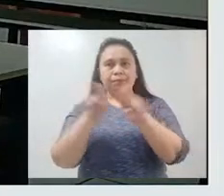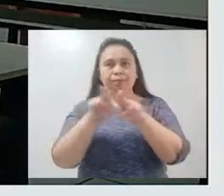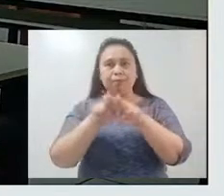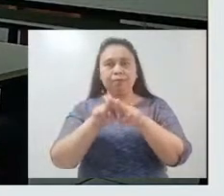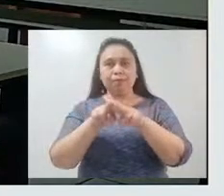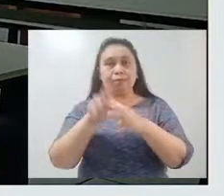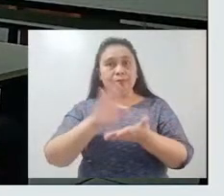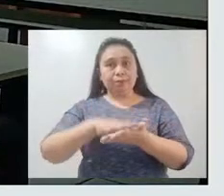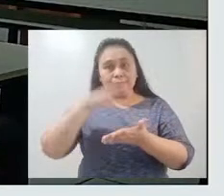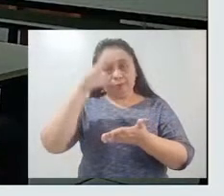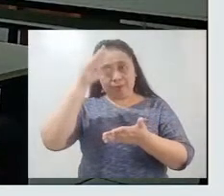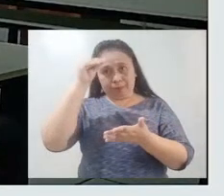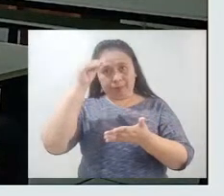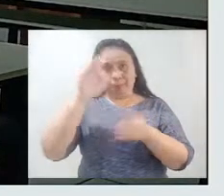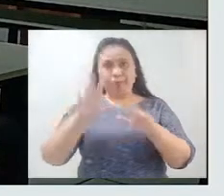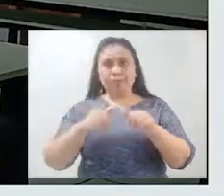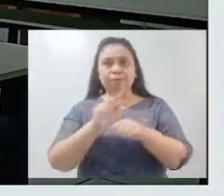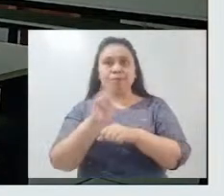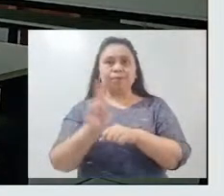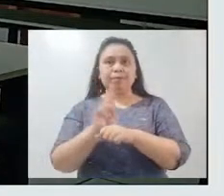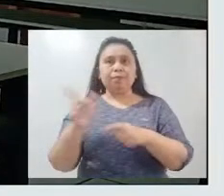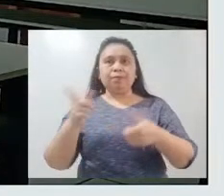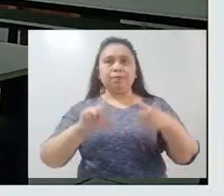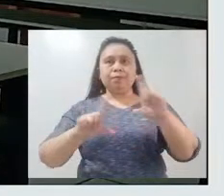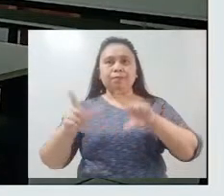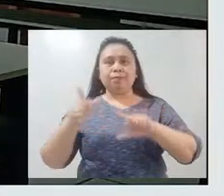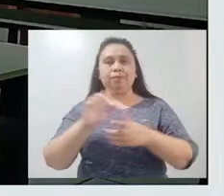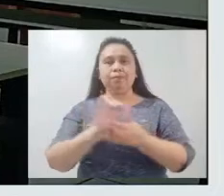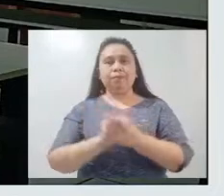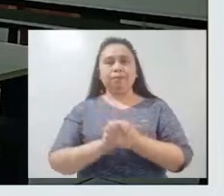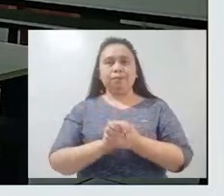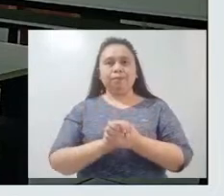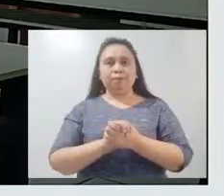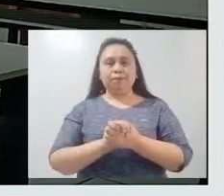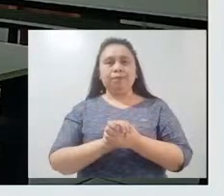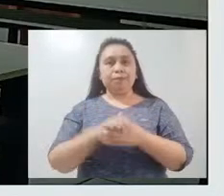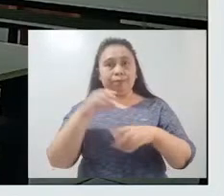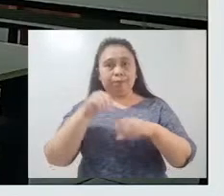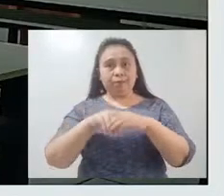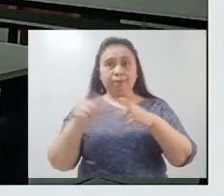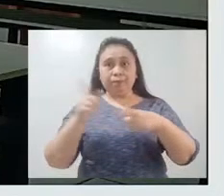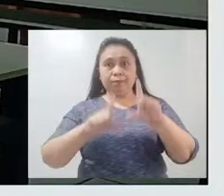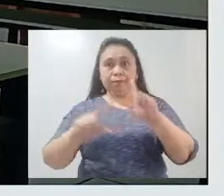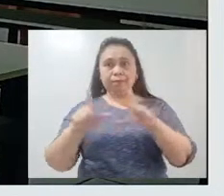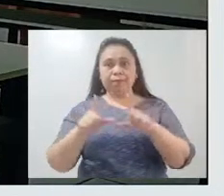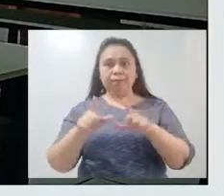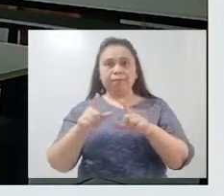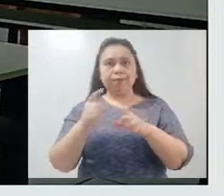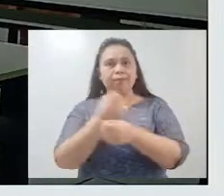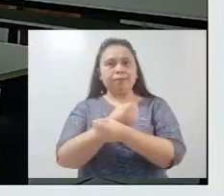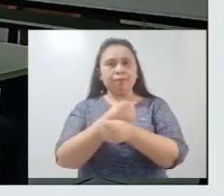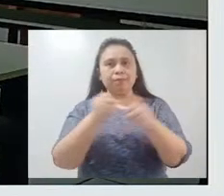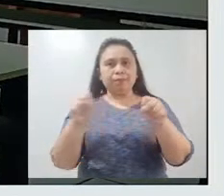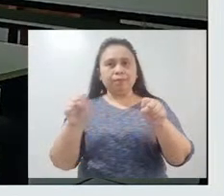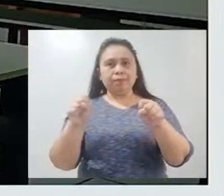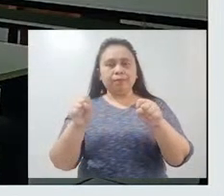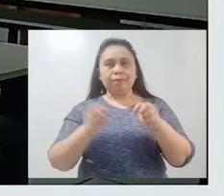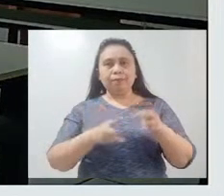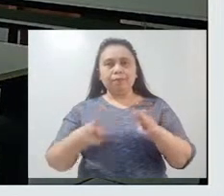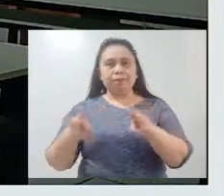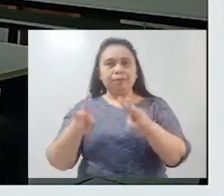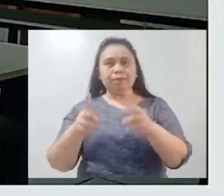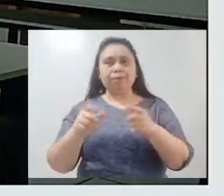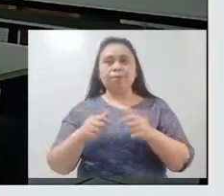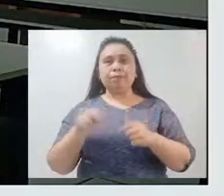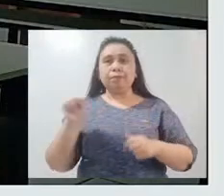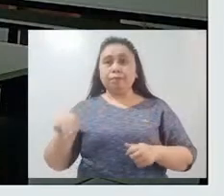this apparatus. In a laboratory, safety precautions must be followed. You must